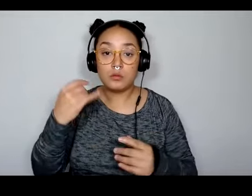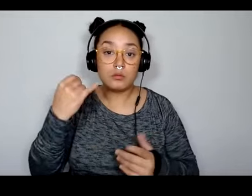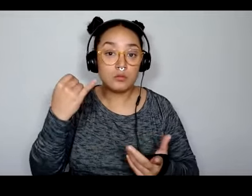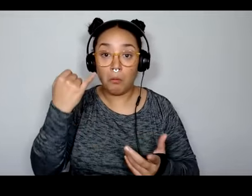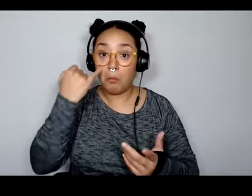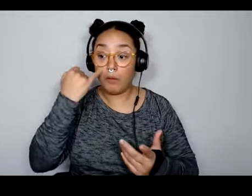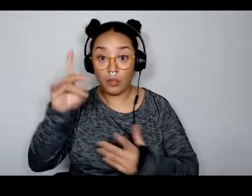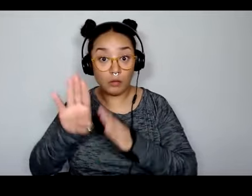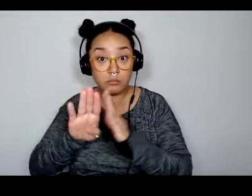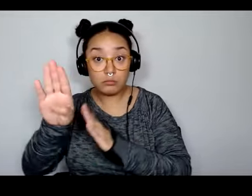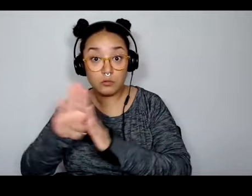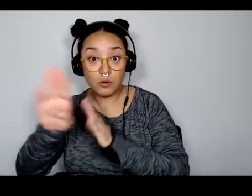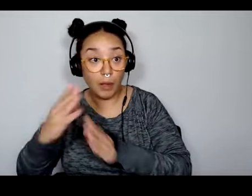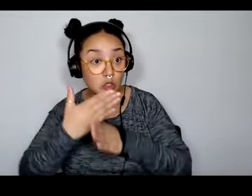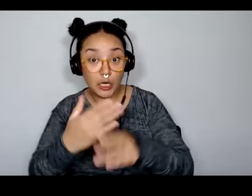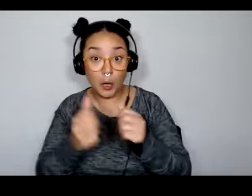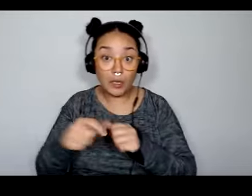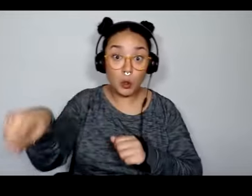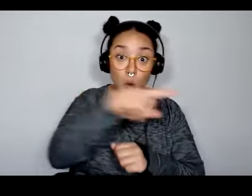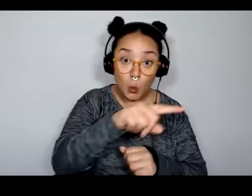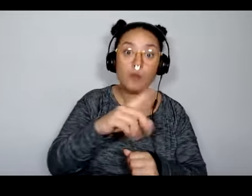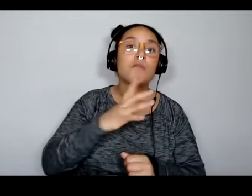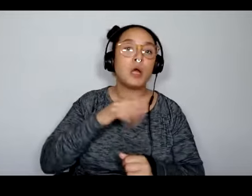free to work with that idea. Students are free to work with that idea.